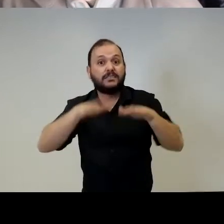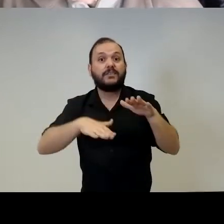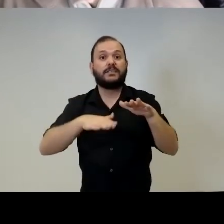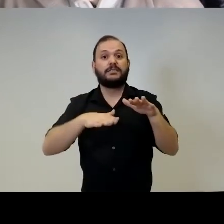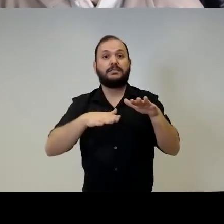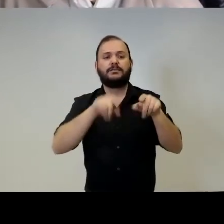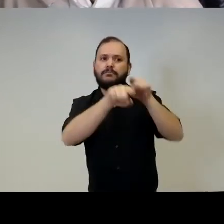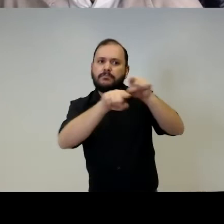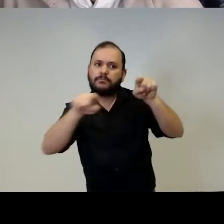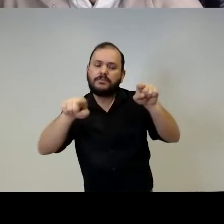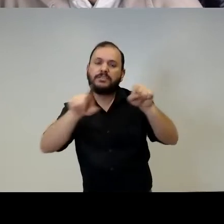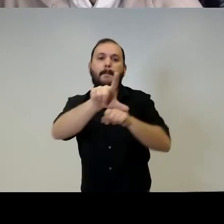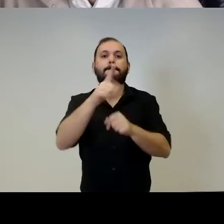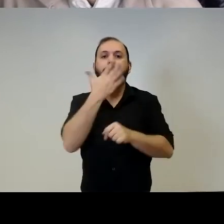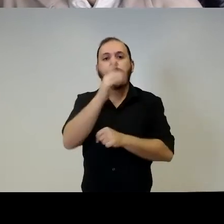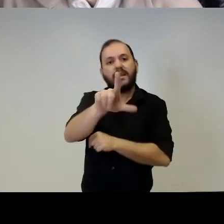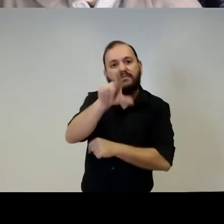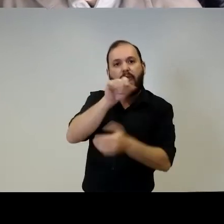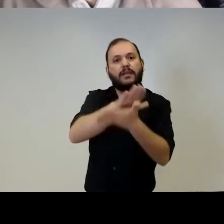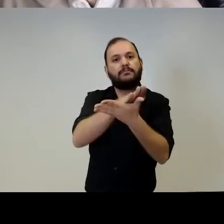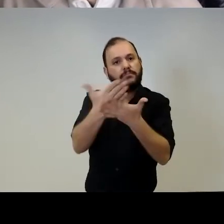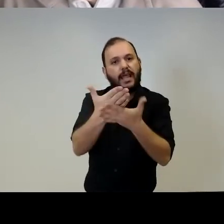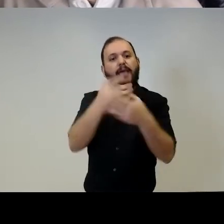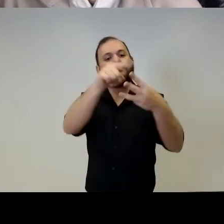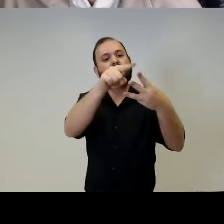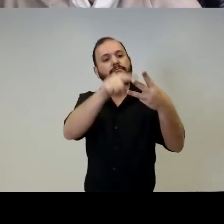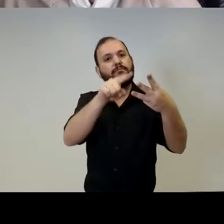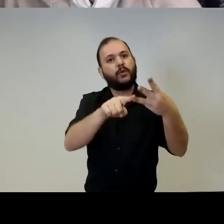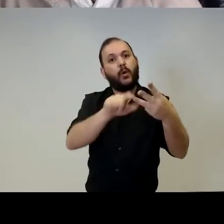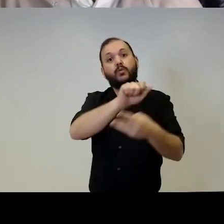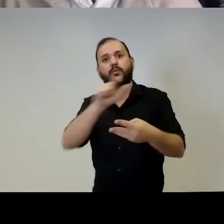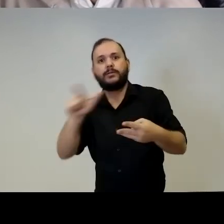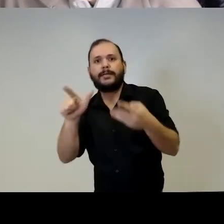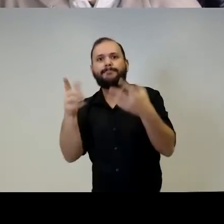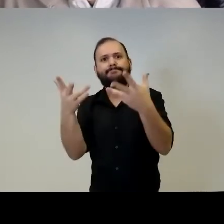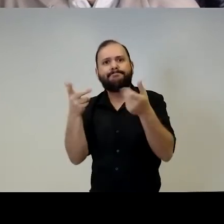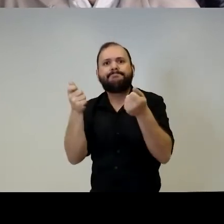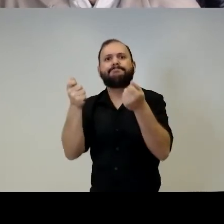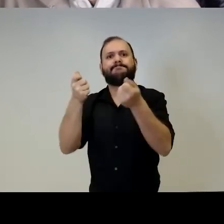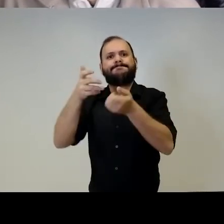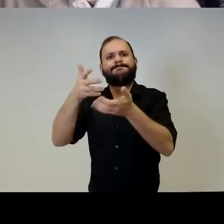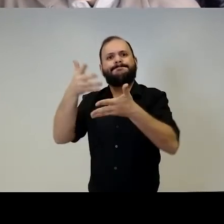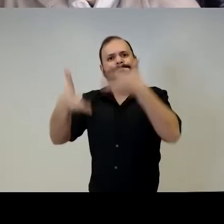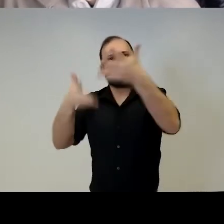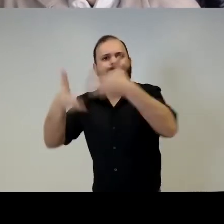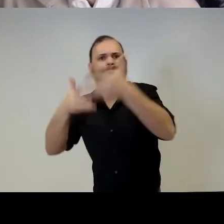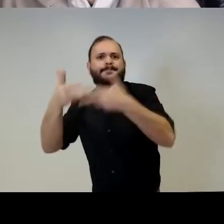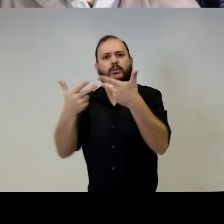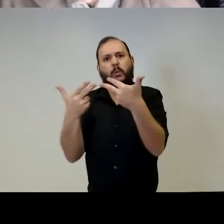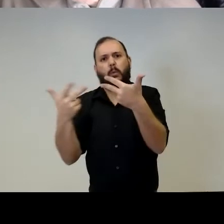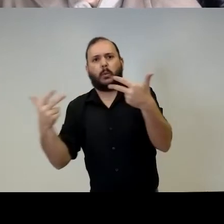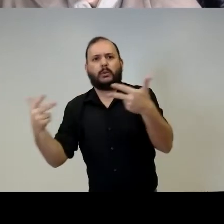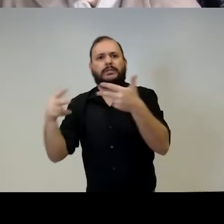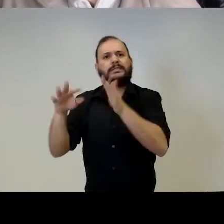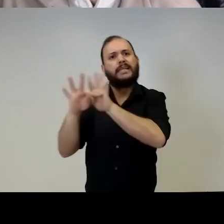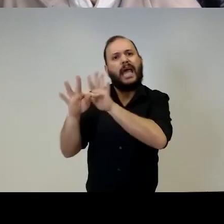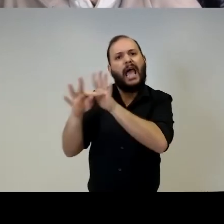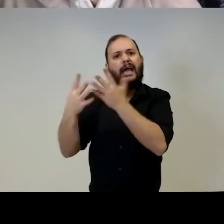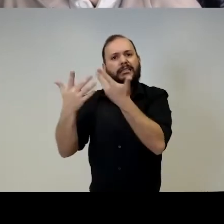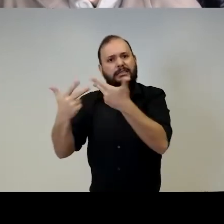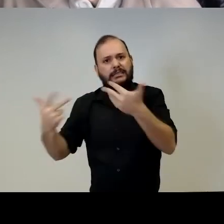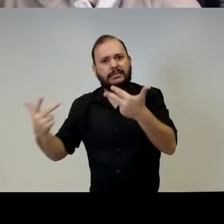And I wonder, could this be the case in conference interpreting as well, contrary to the theory? Again, I